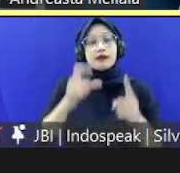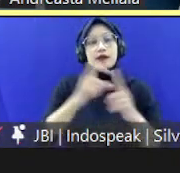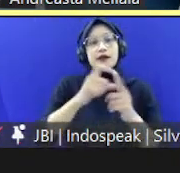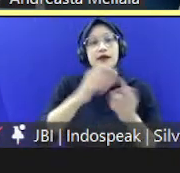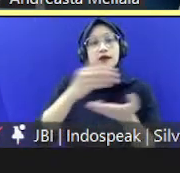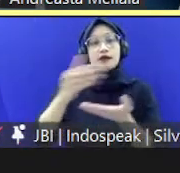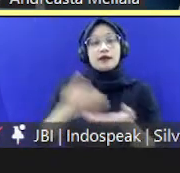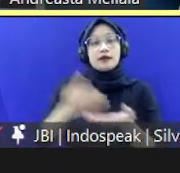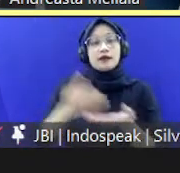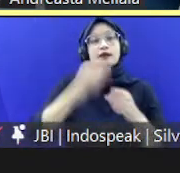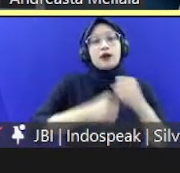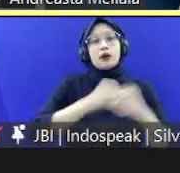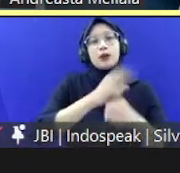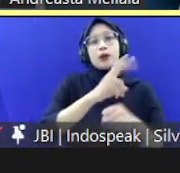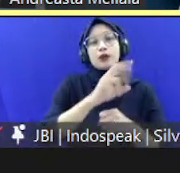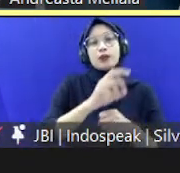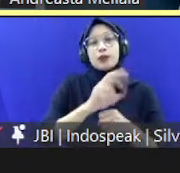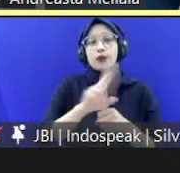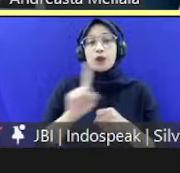over here, that